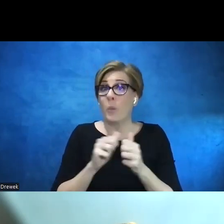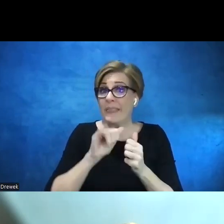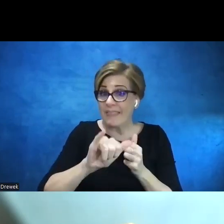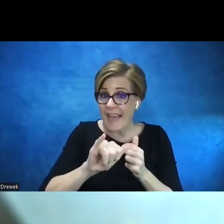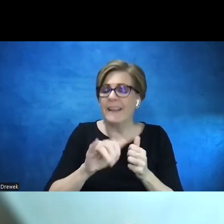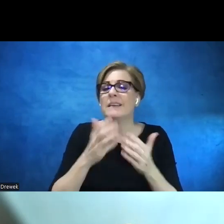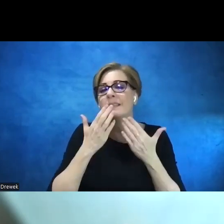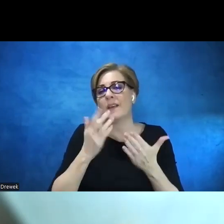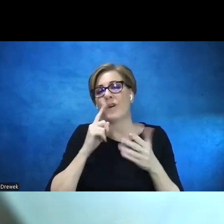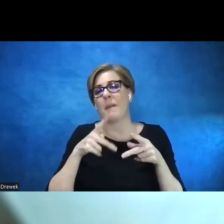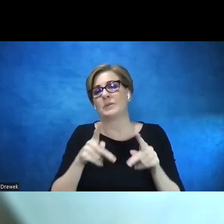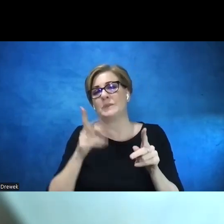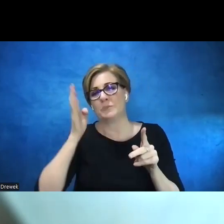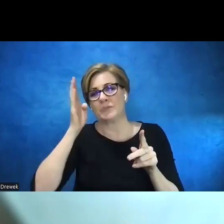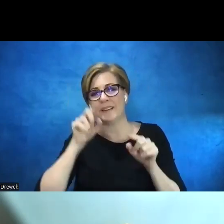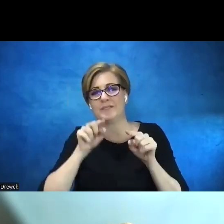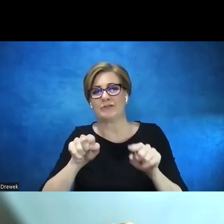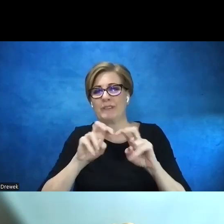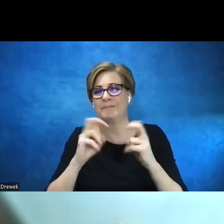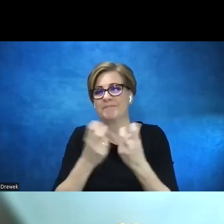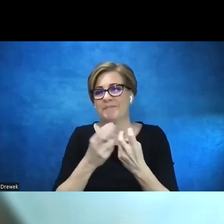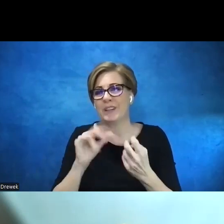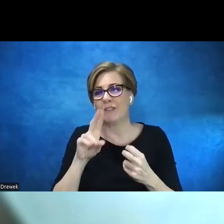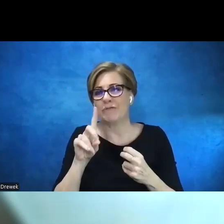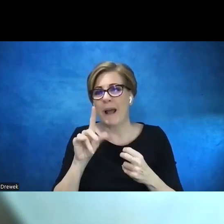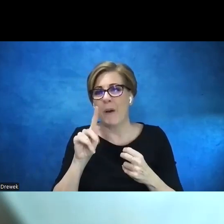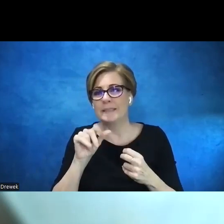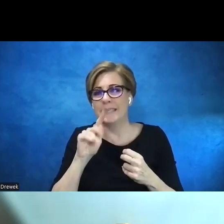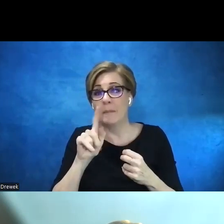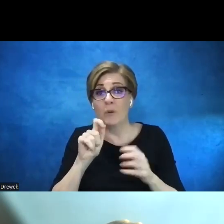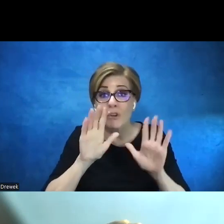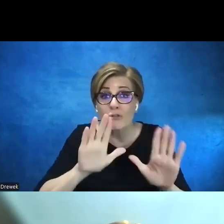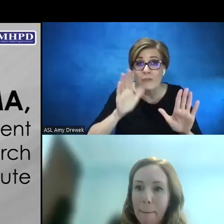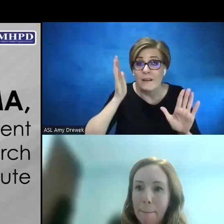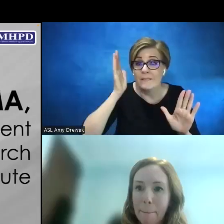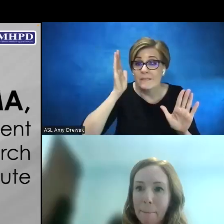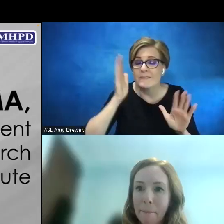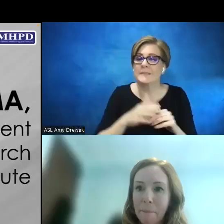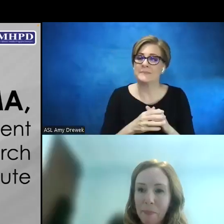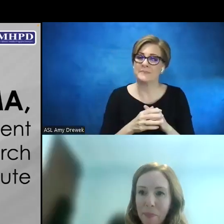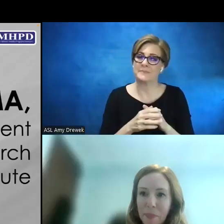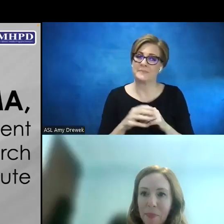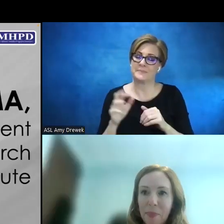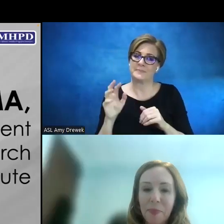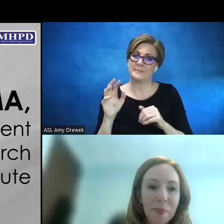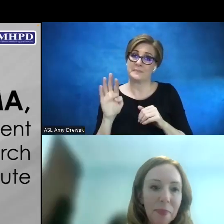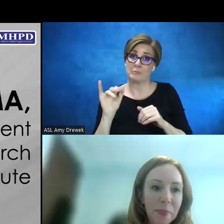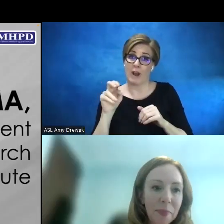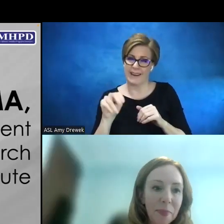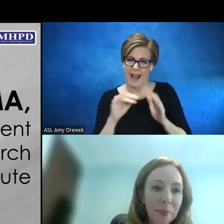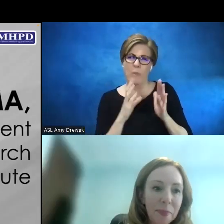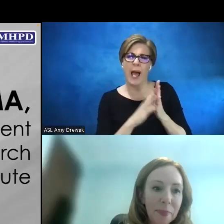the roundtable, and phenomenal presentation. I will echo that it was an